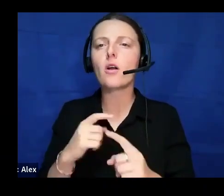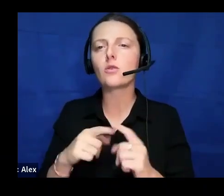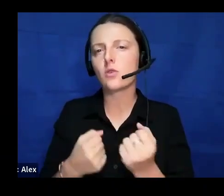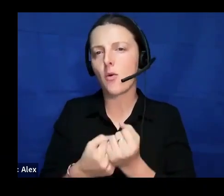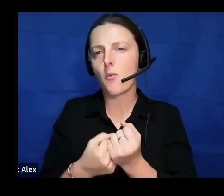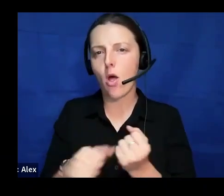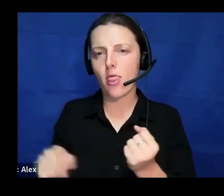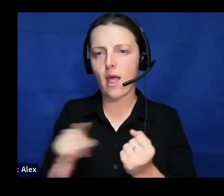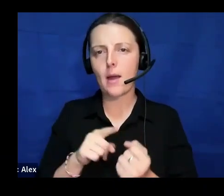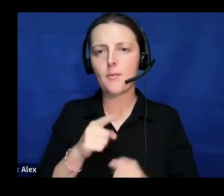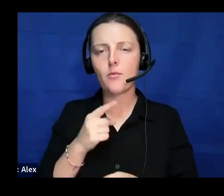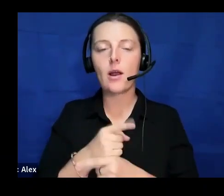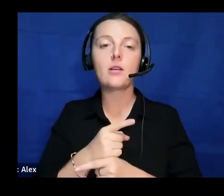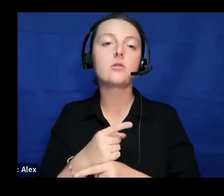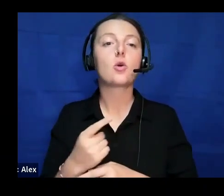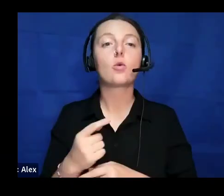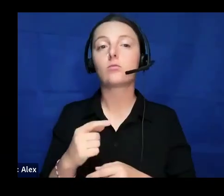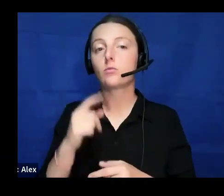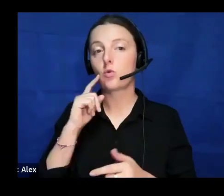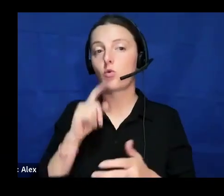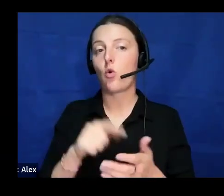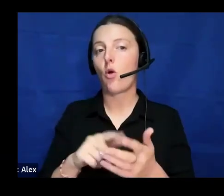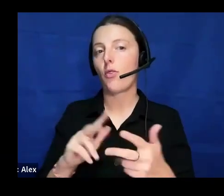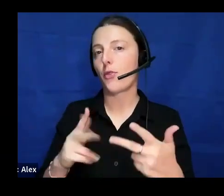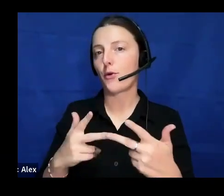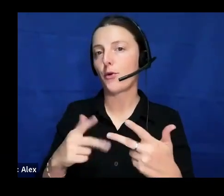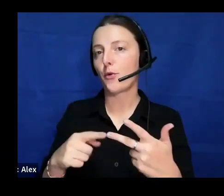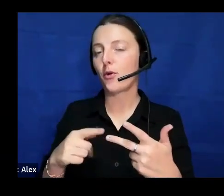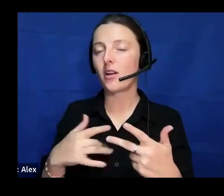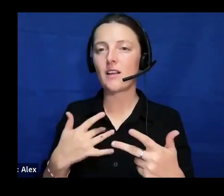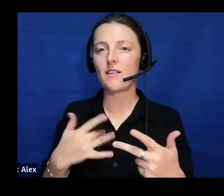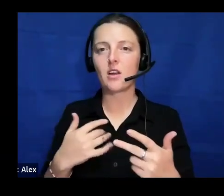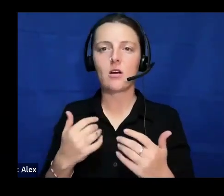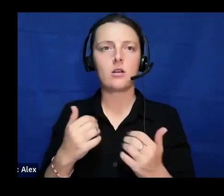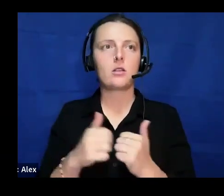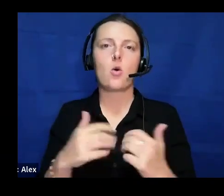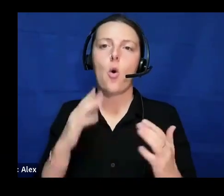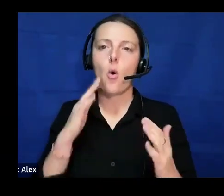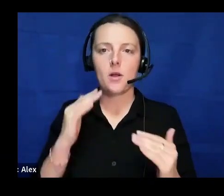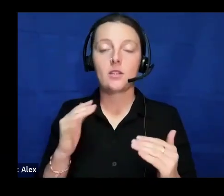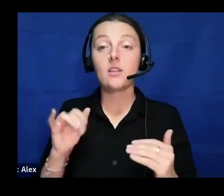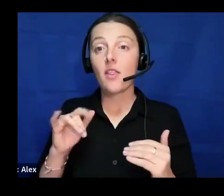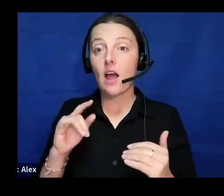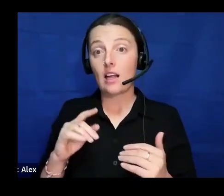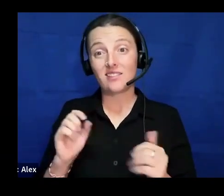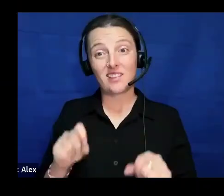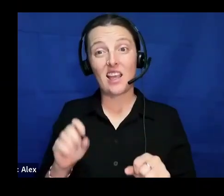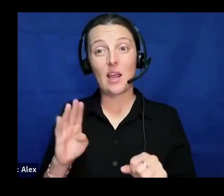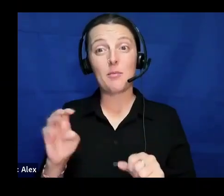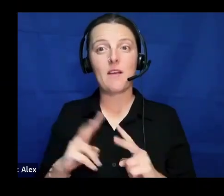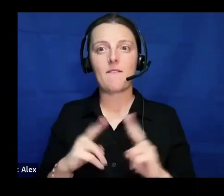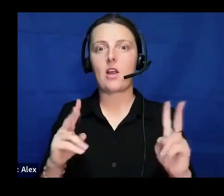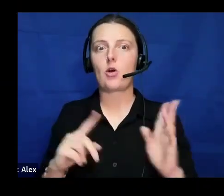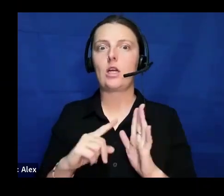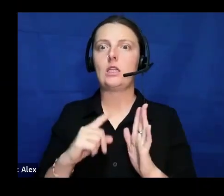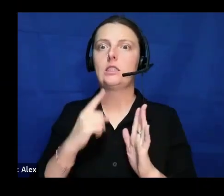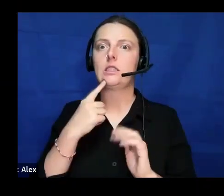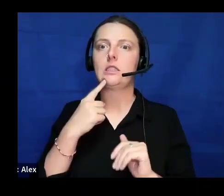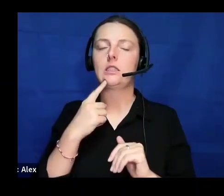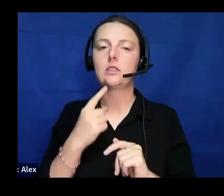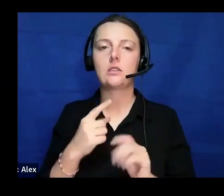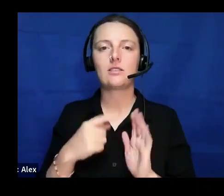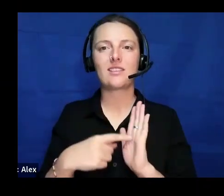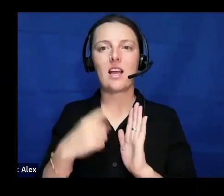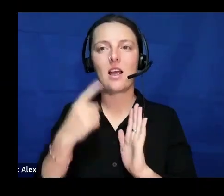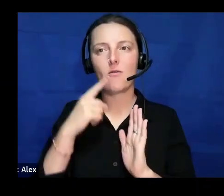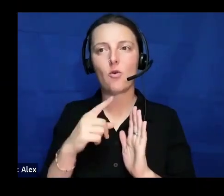see this third bullet point, feeling hopeless, right? This can be a very significant sign for experiencing poor mental